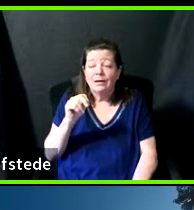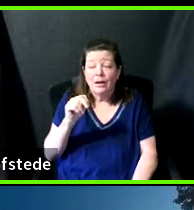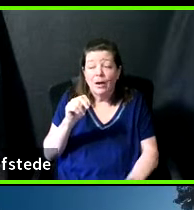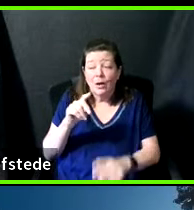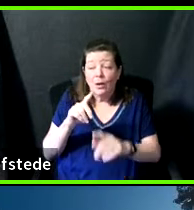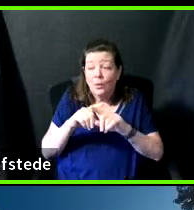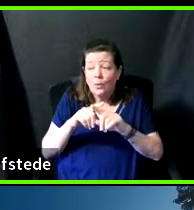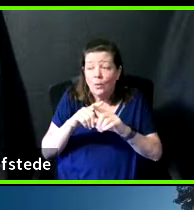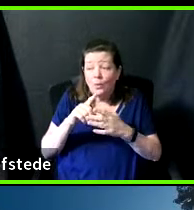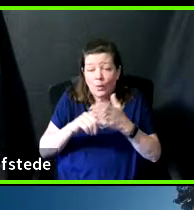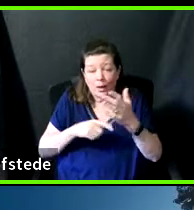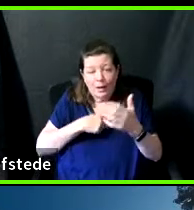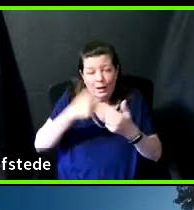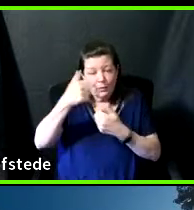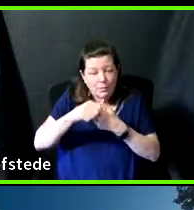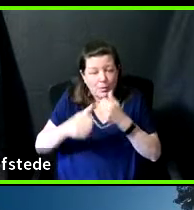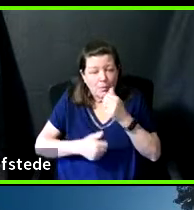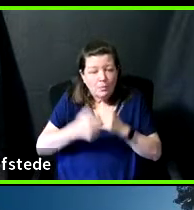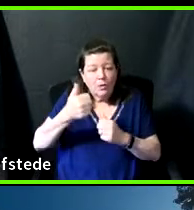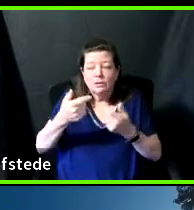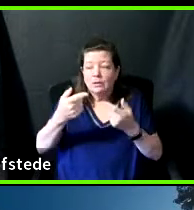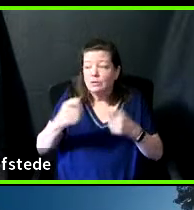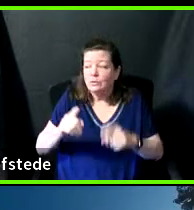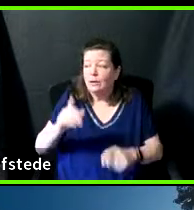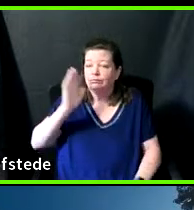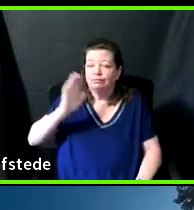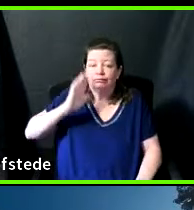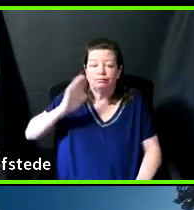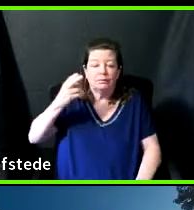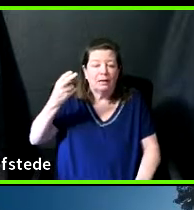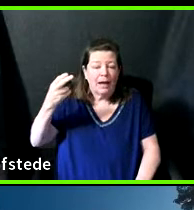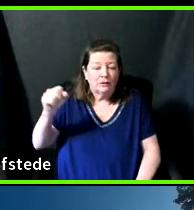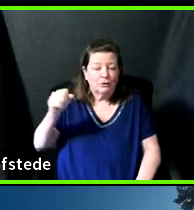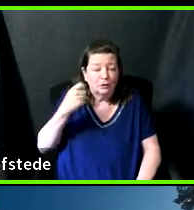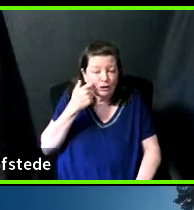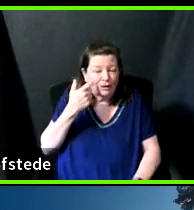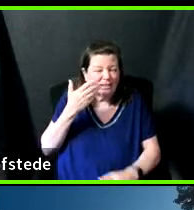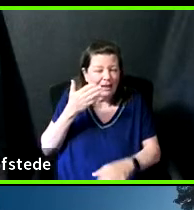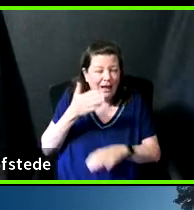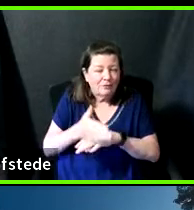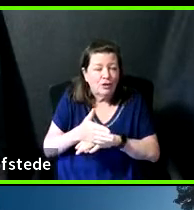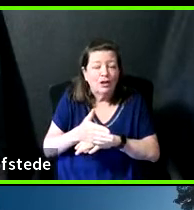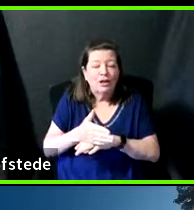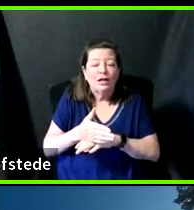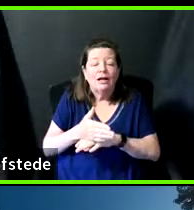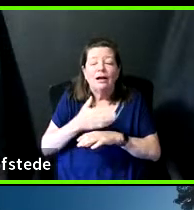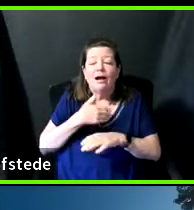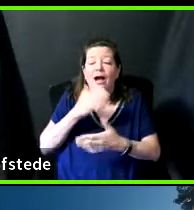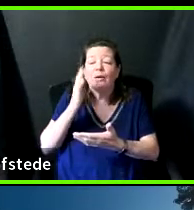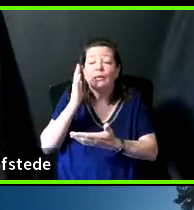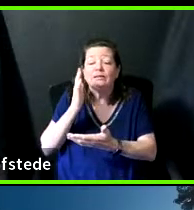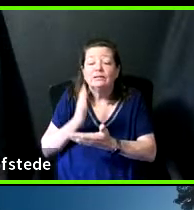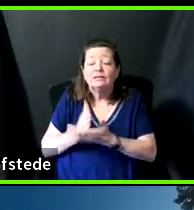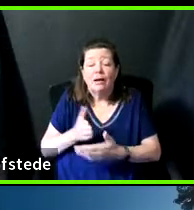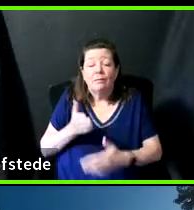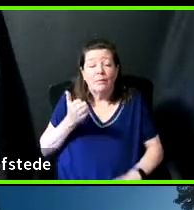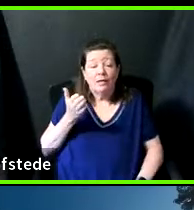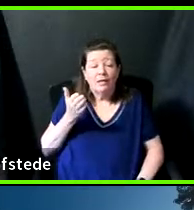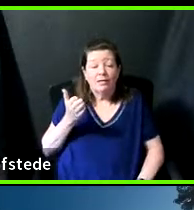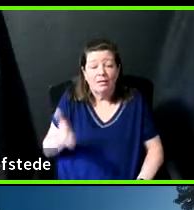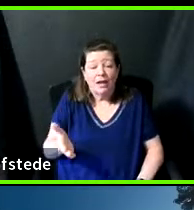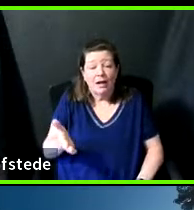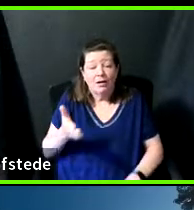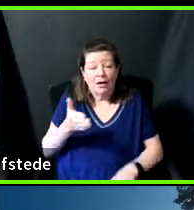remember most about that was when I was in high school and just after, I would stop there